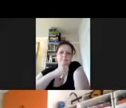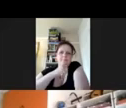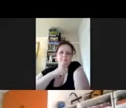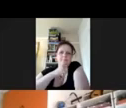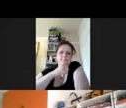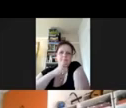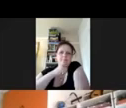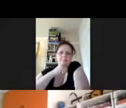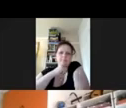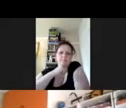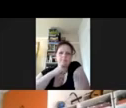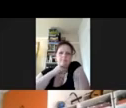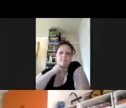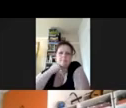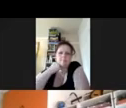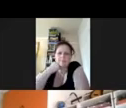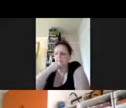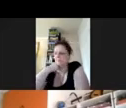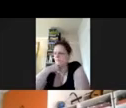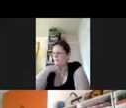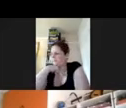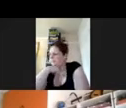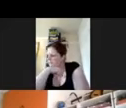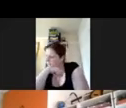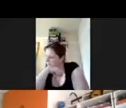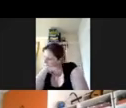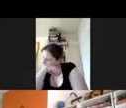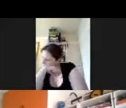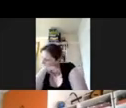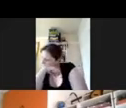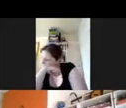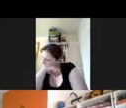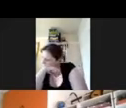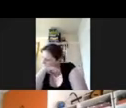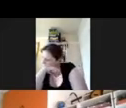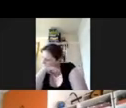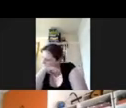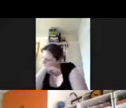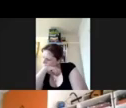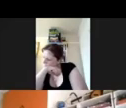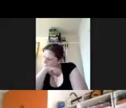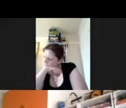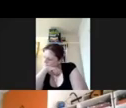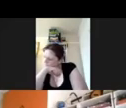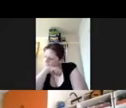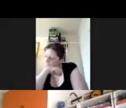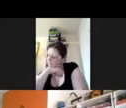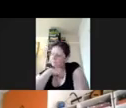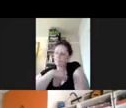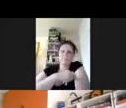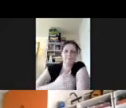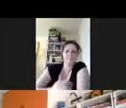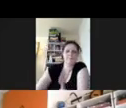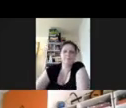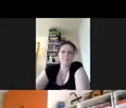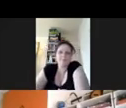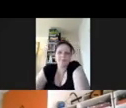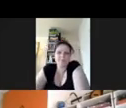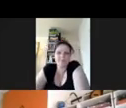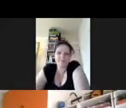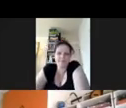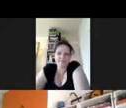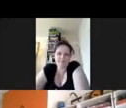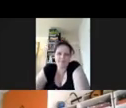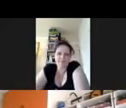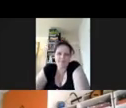We can provide remote support in one way through those devices. Beyond that, obviously, we can get into video call services like FaceTime,